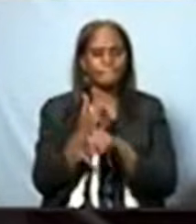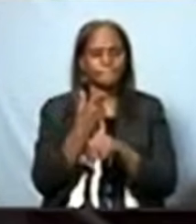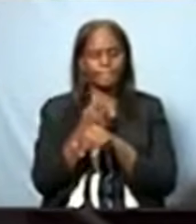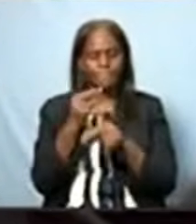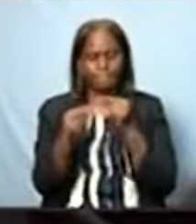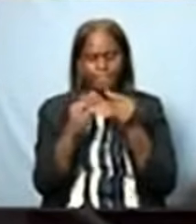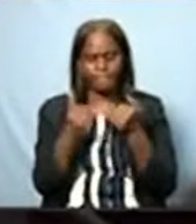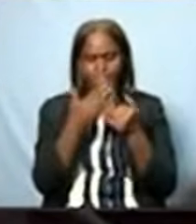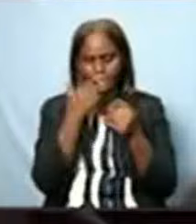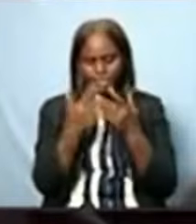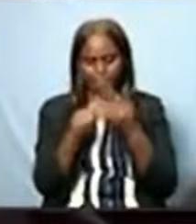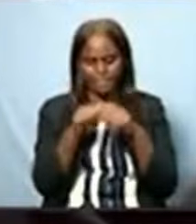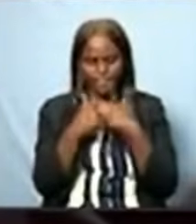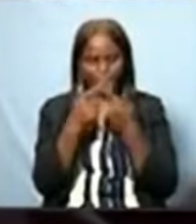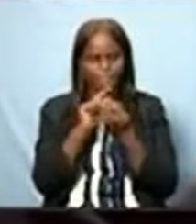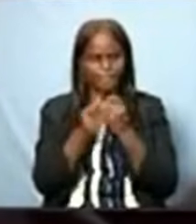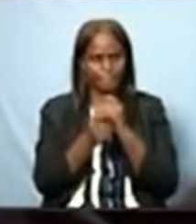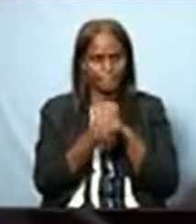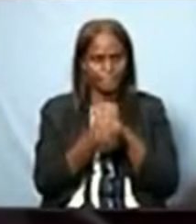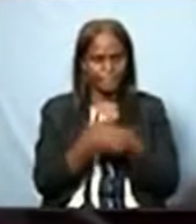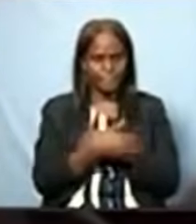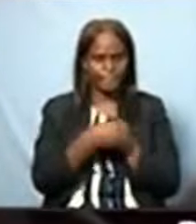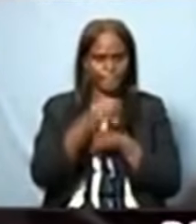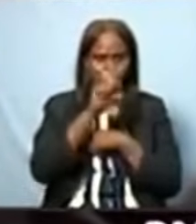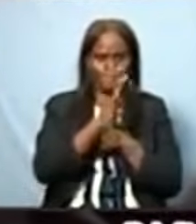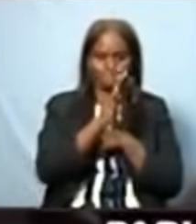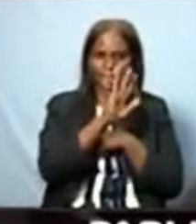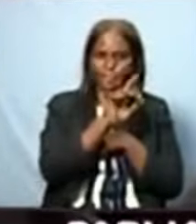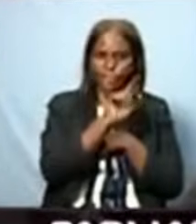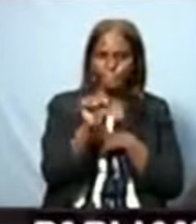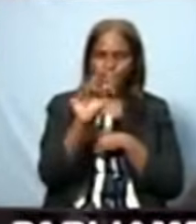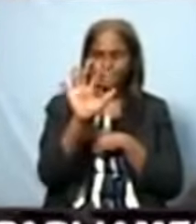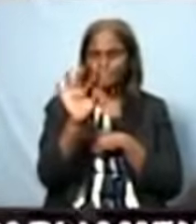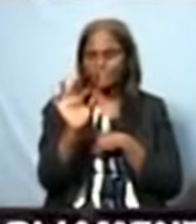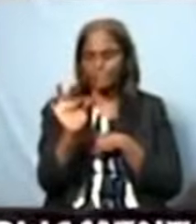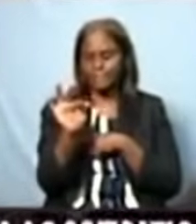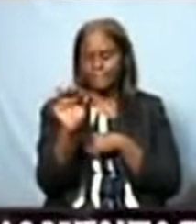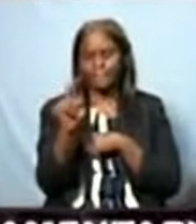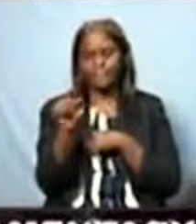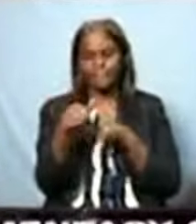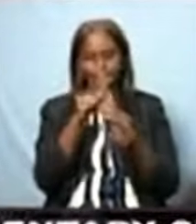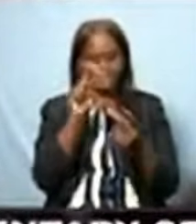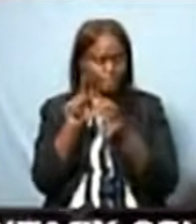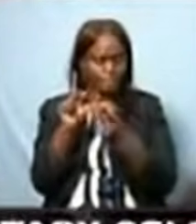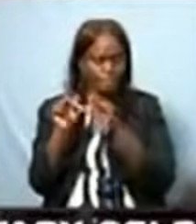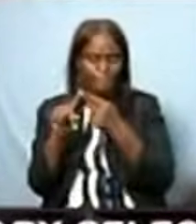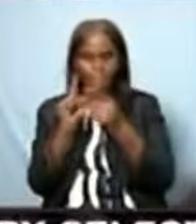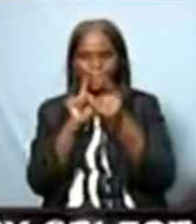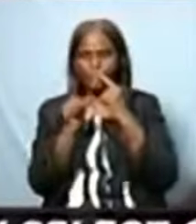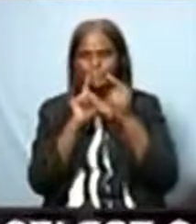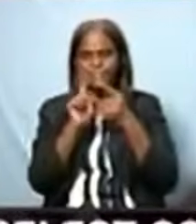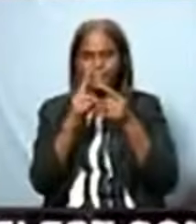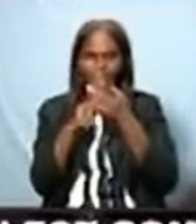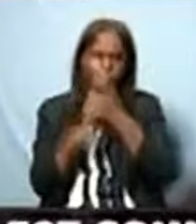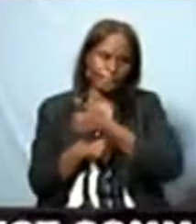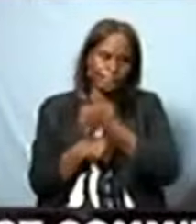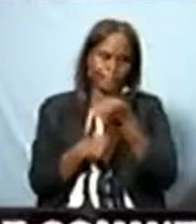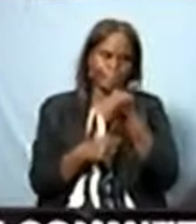Meaning, we should amend from 45 to 59 so that they are in tandem to speak to